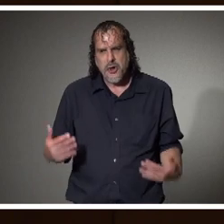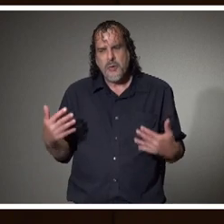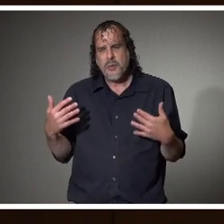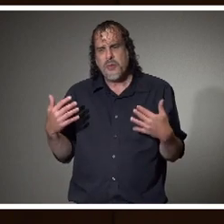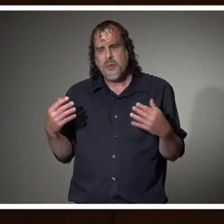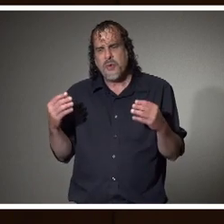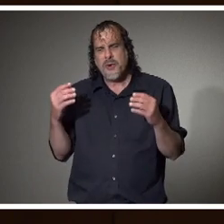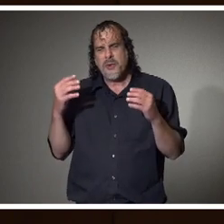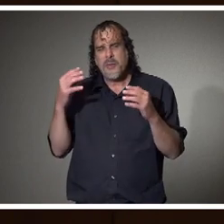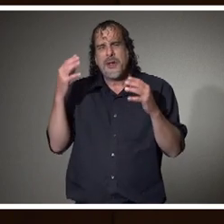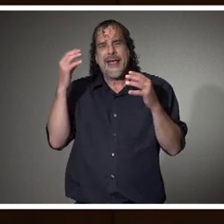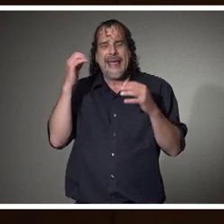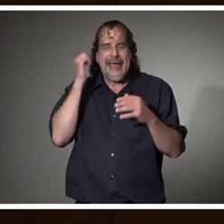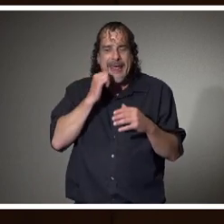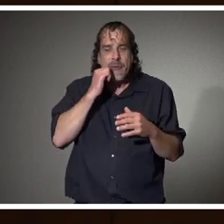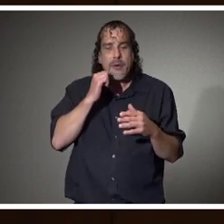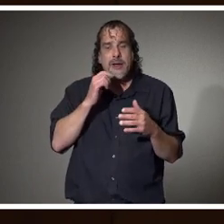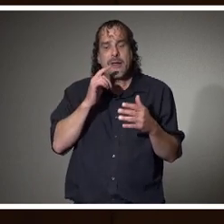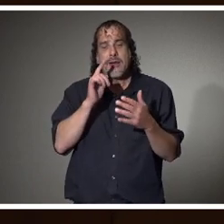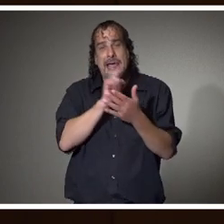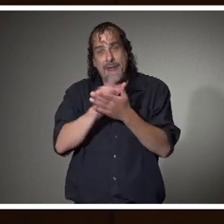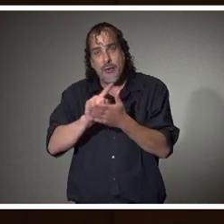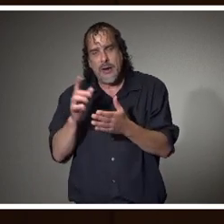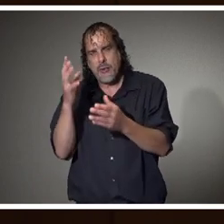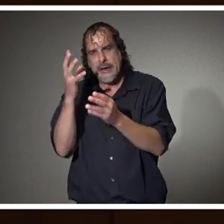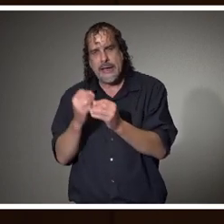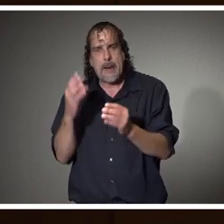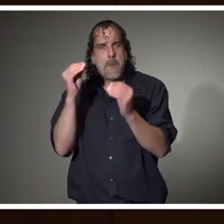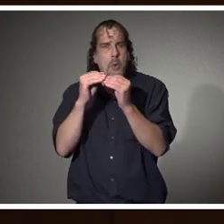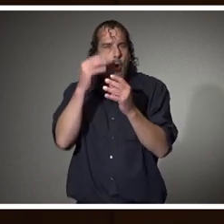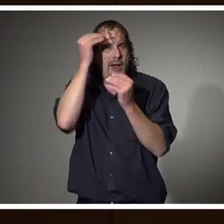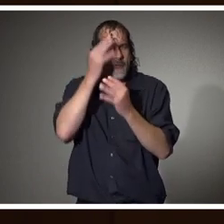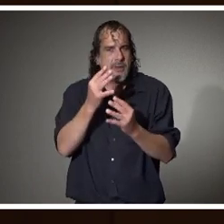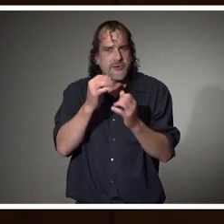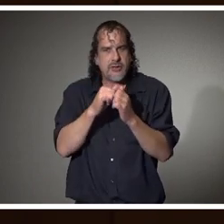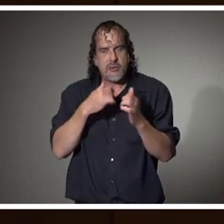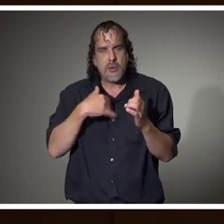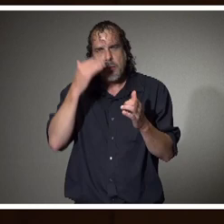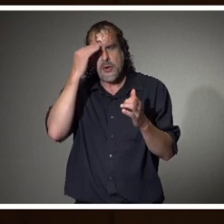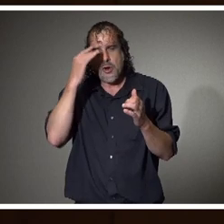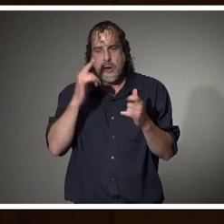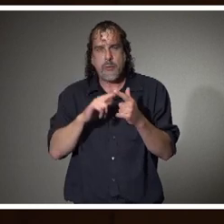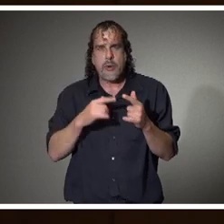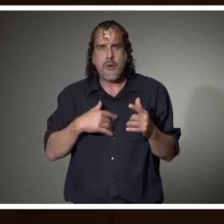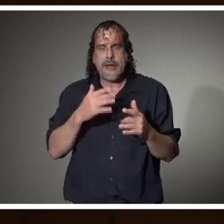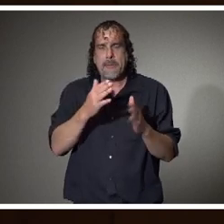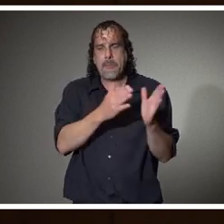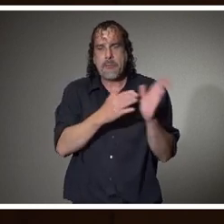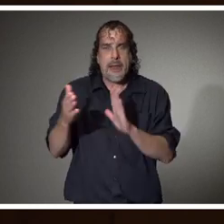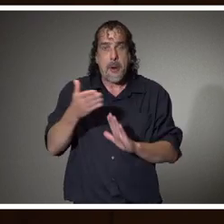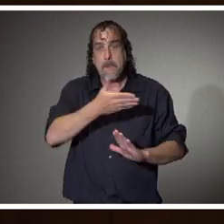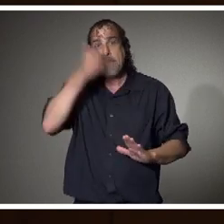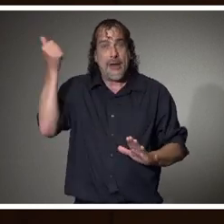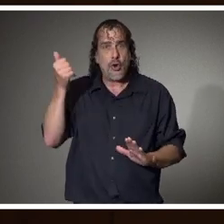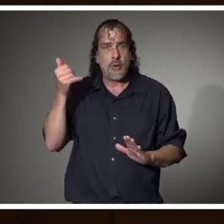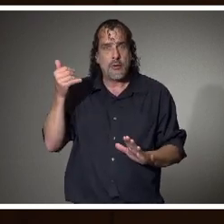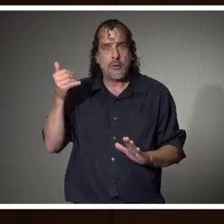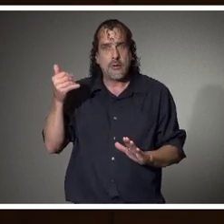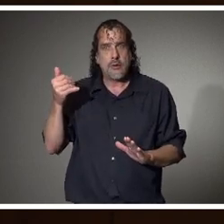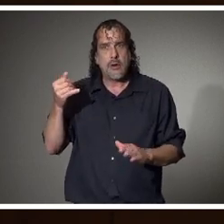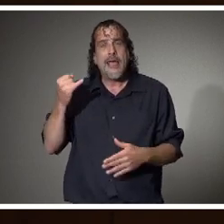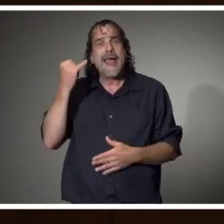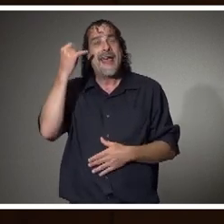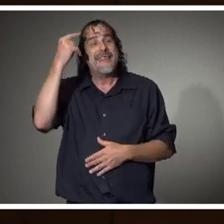by day, week by week, we're learning a ton. And then we'll just be prepared. It'll be so much better. Just imagine